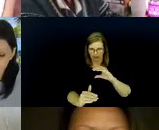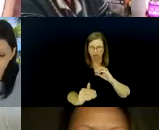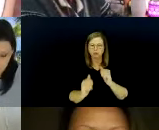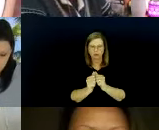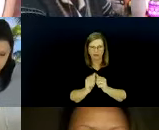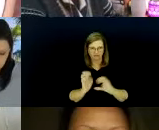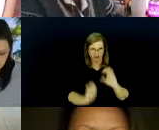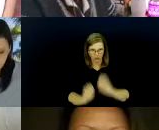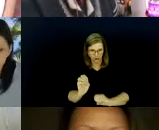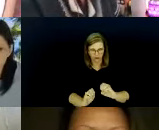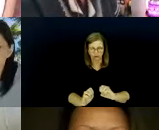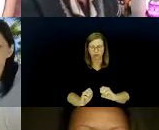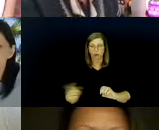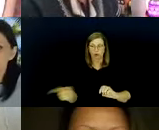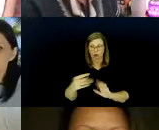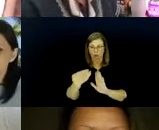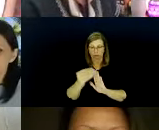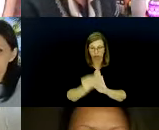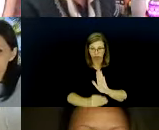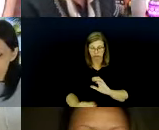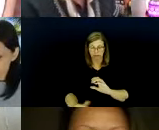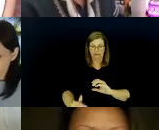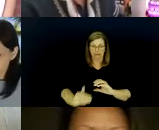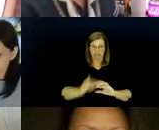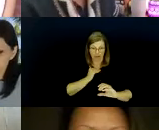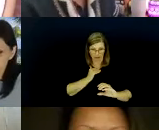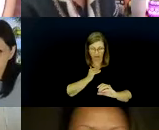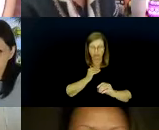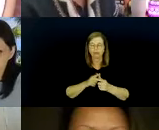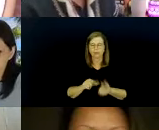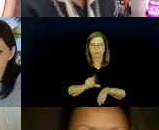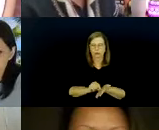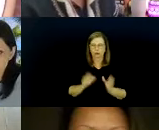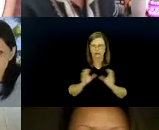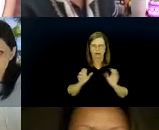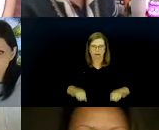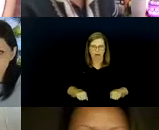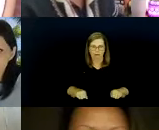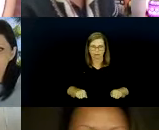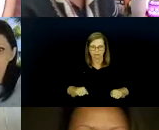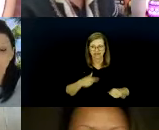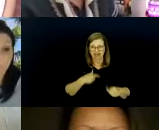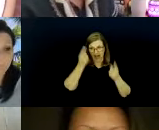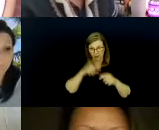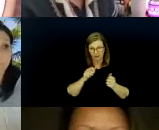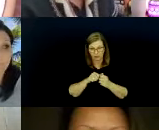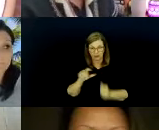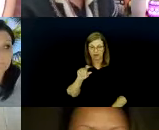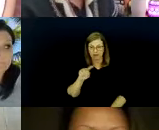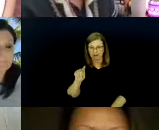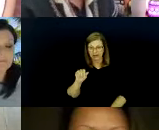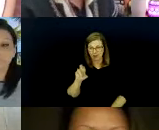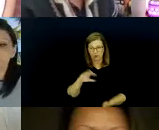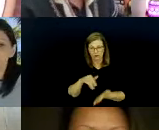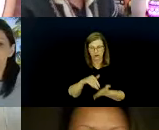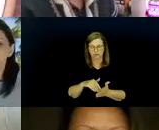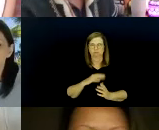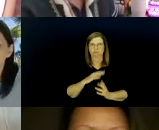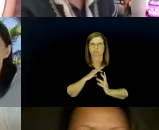and once you submit, you'll be able to print your own certificates. And I agree with you, the Zero Center is a great